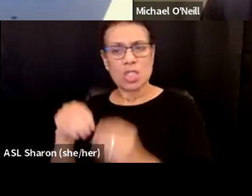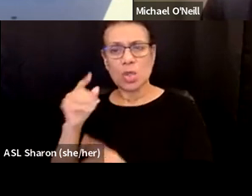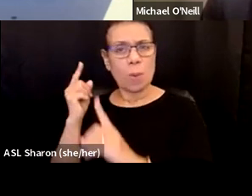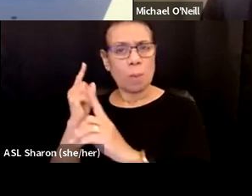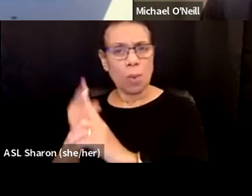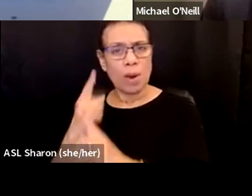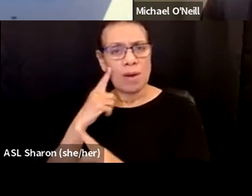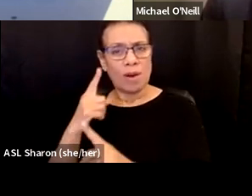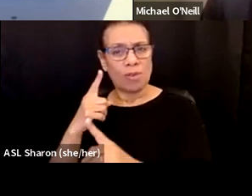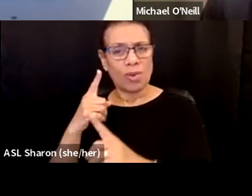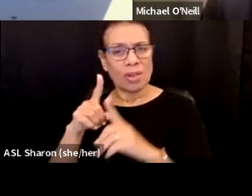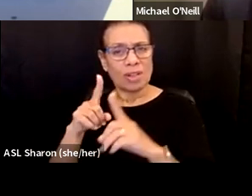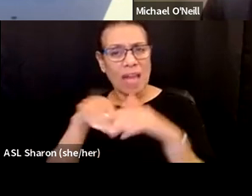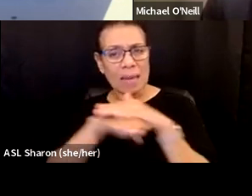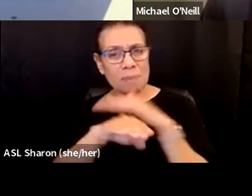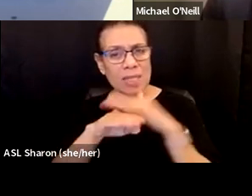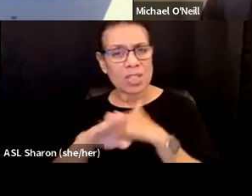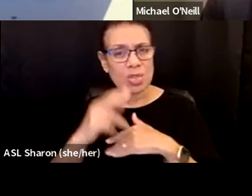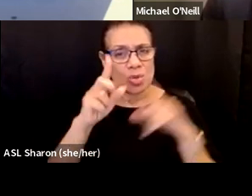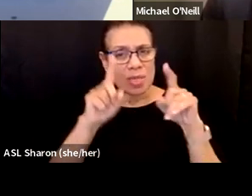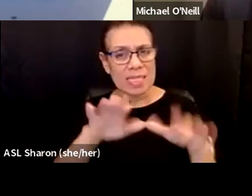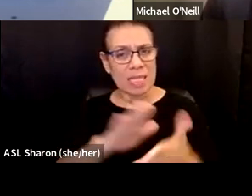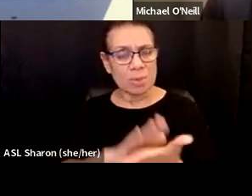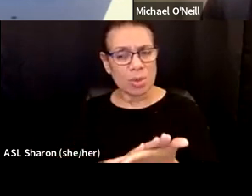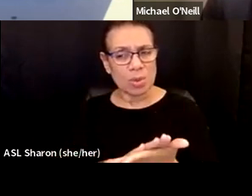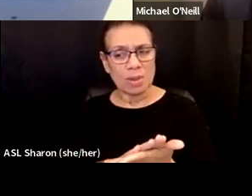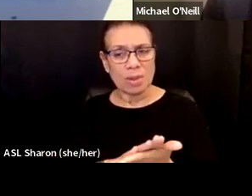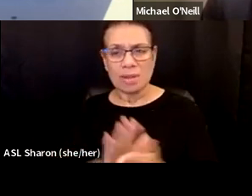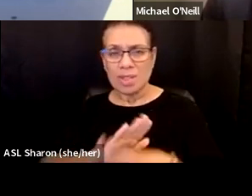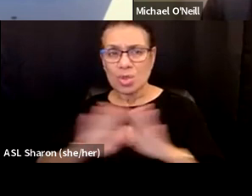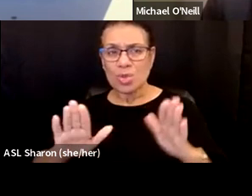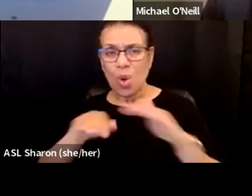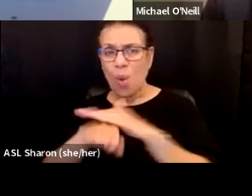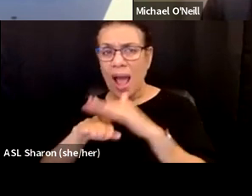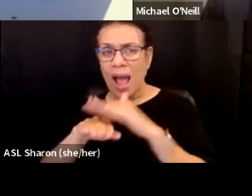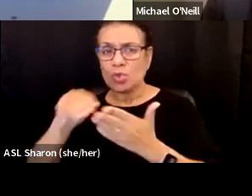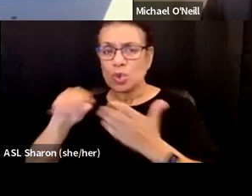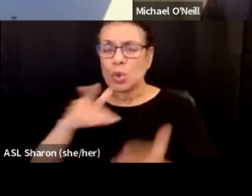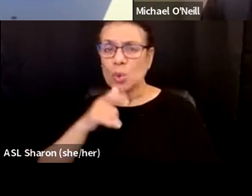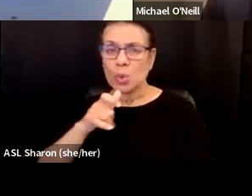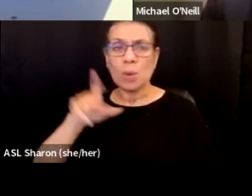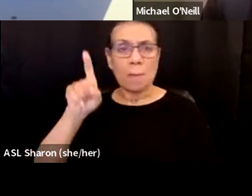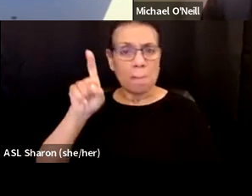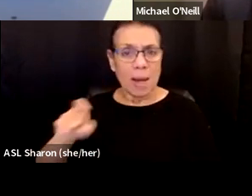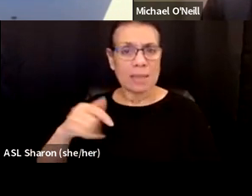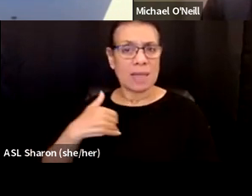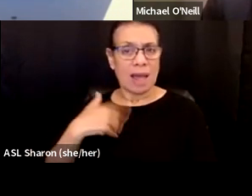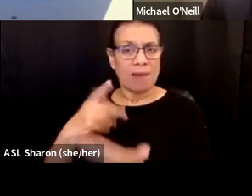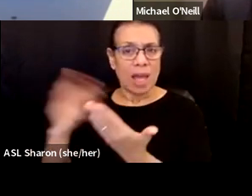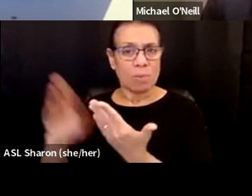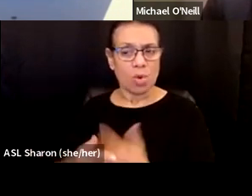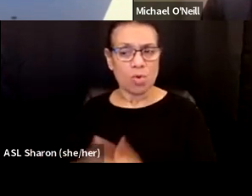admission to exam school which is in turn limits access to students who must be in the program